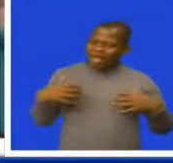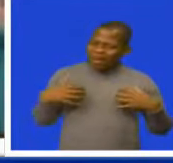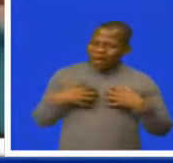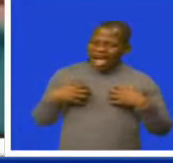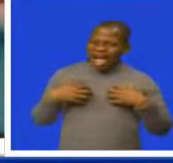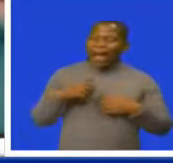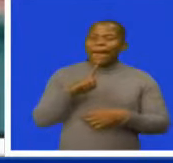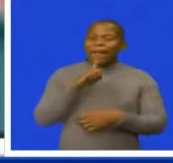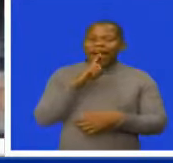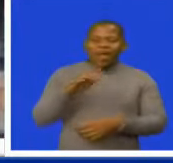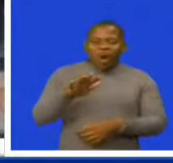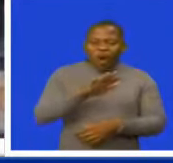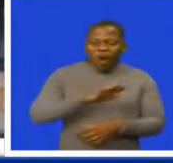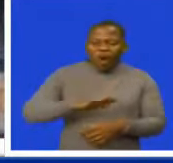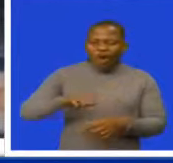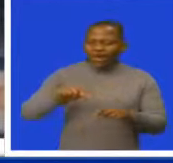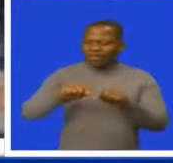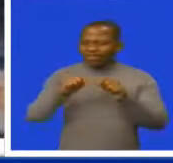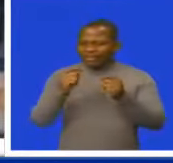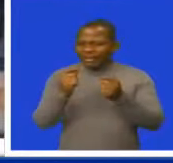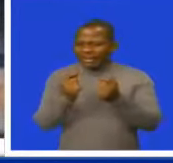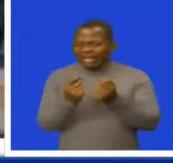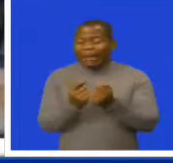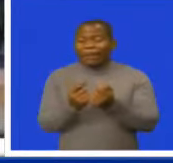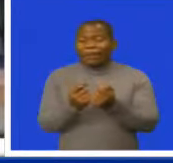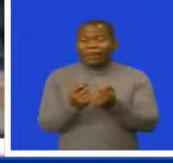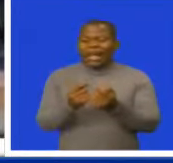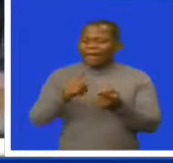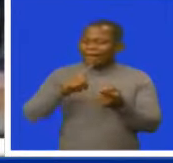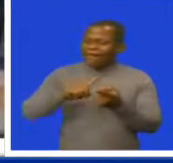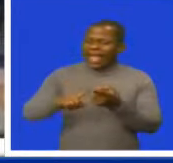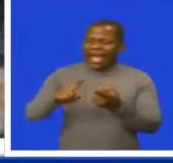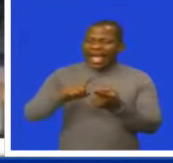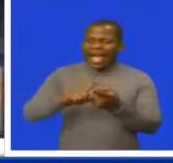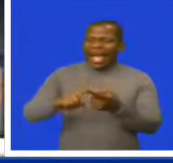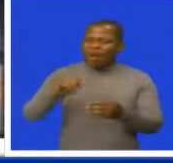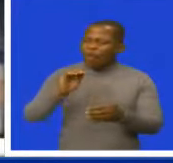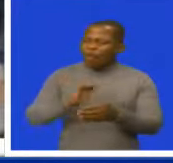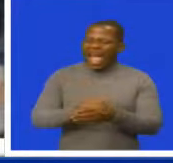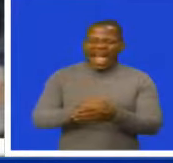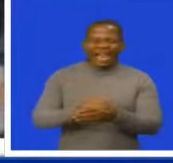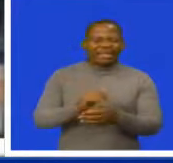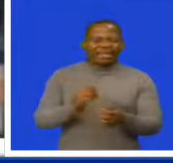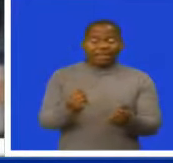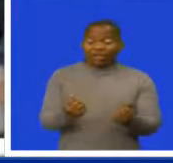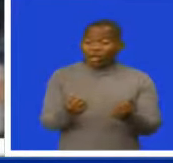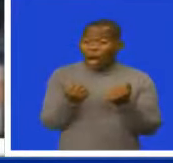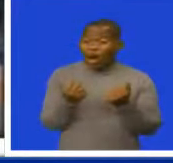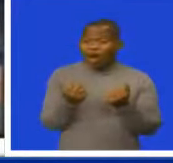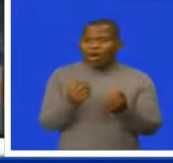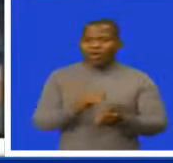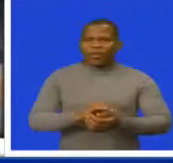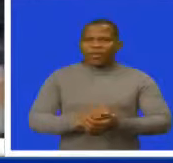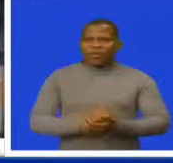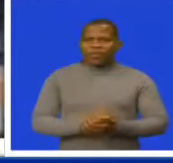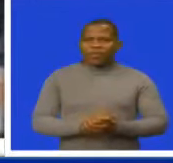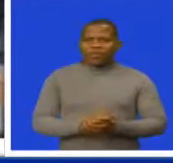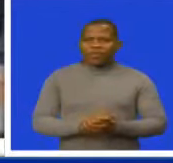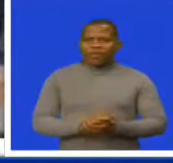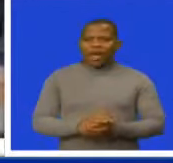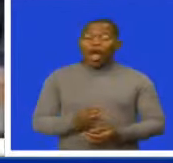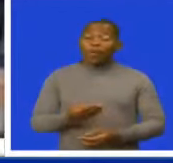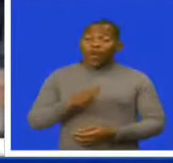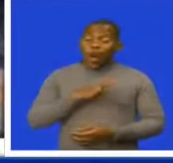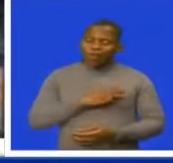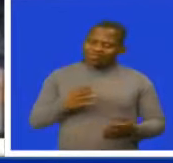kule position le next week udabe ukuyo. All teams aphakamisile. And see, this is what we encourage